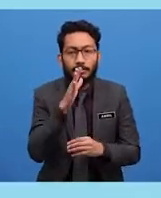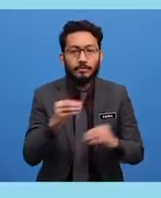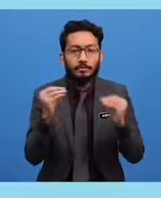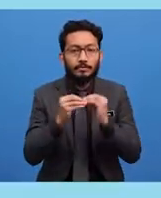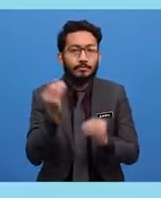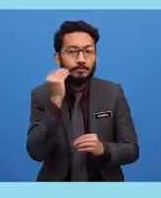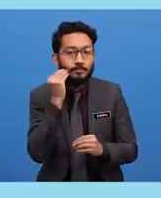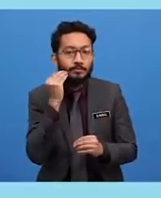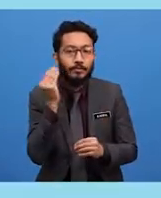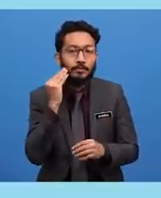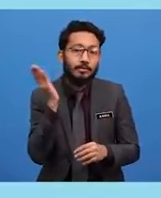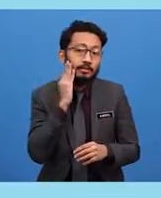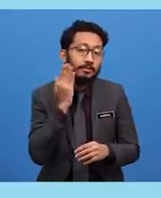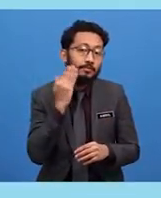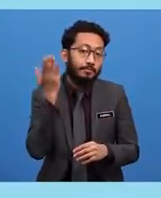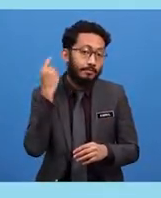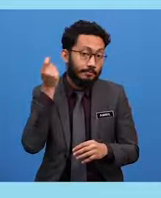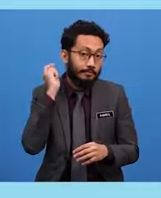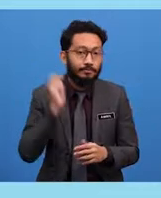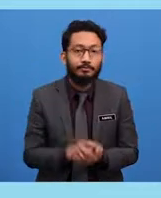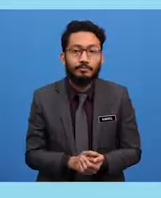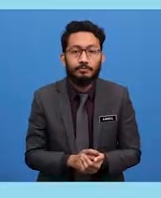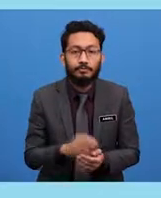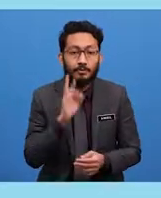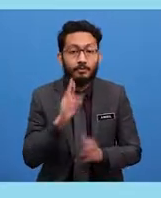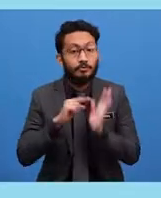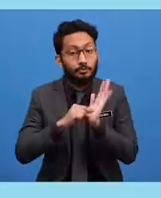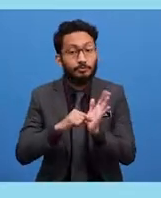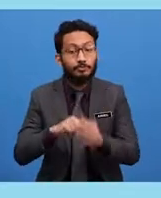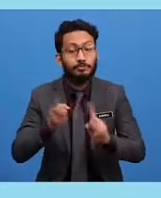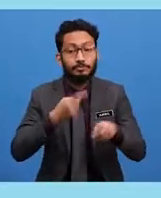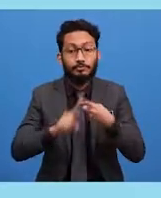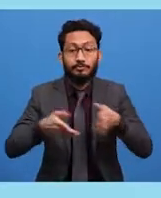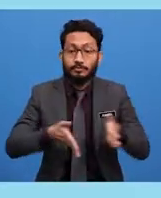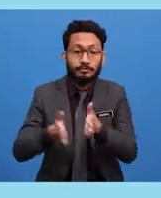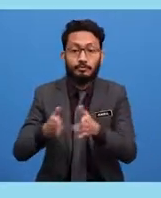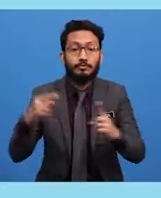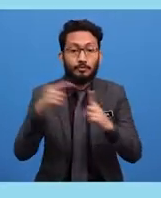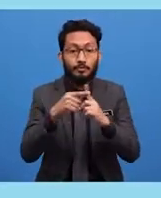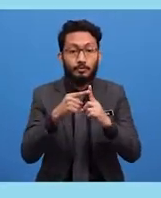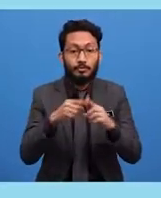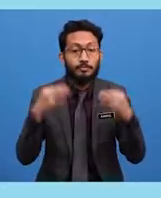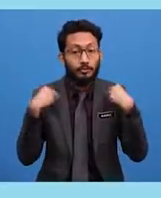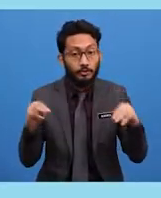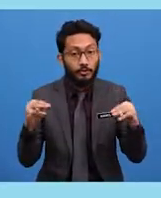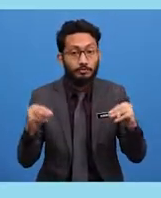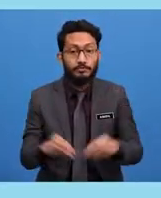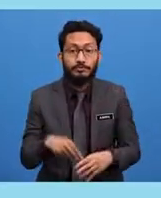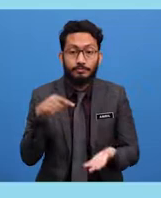now. Fatma showed her friends the way to Alamanda Mall this